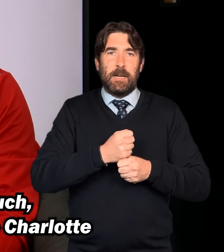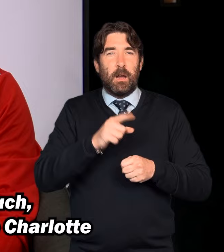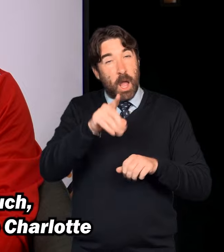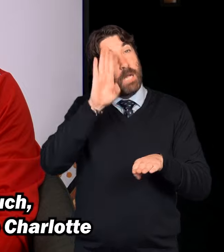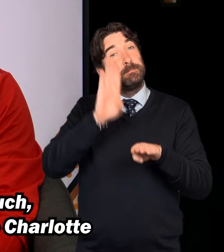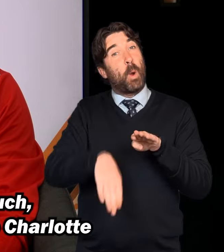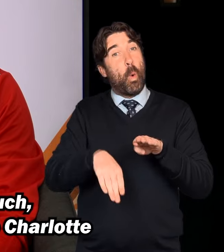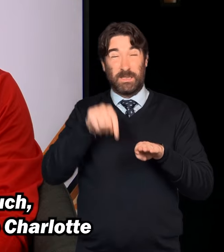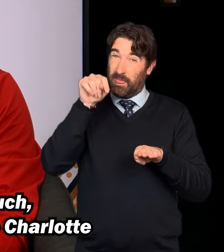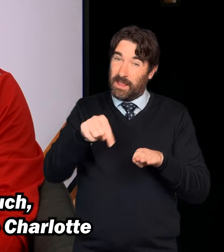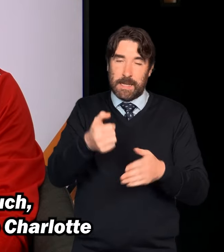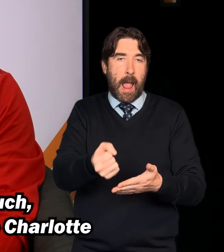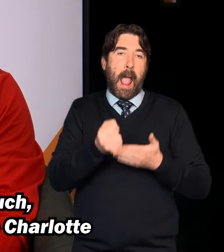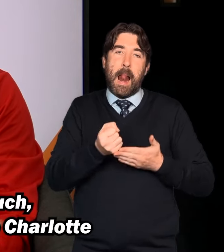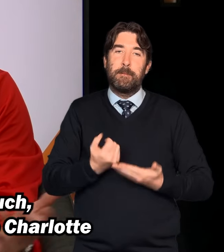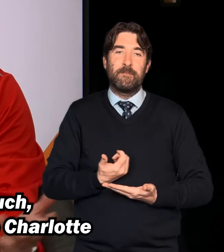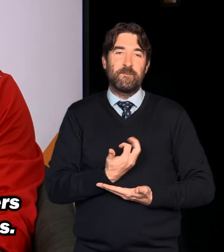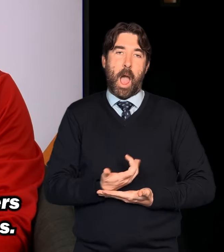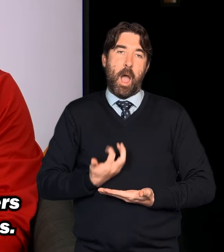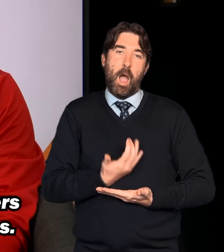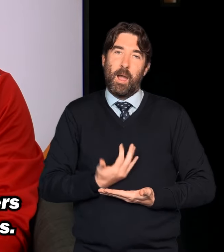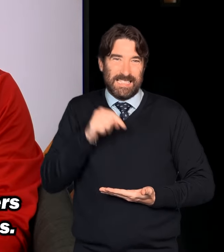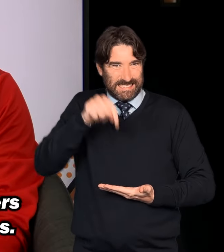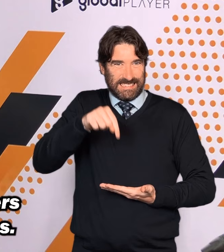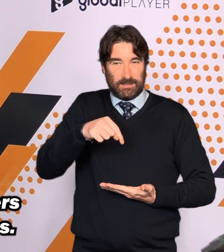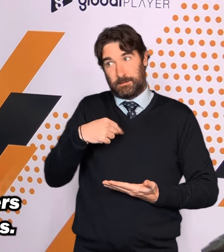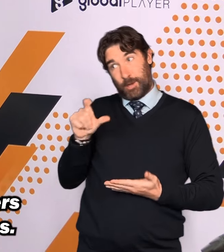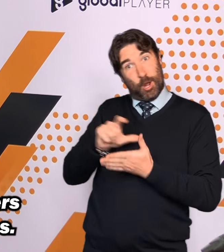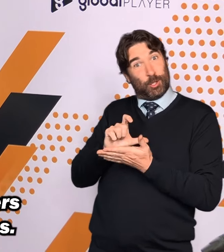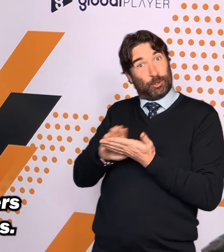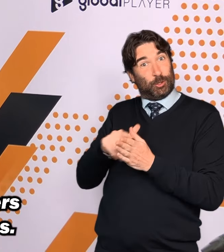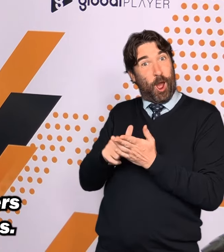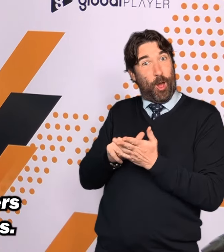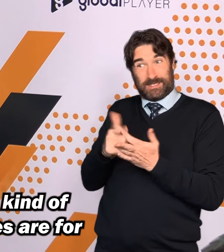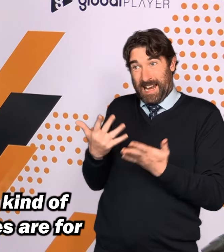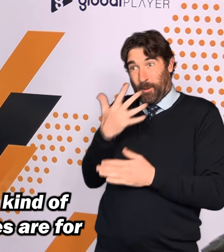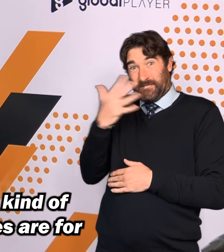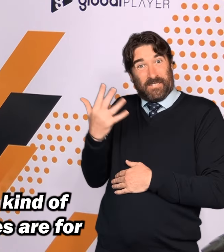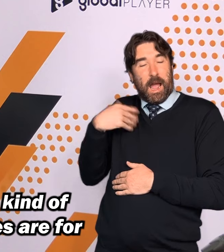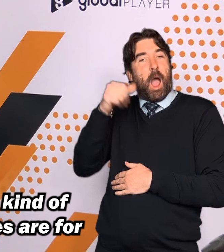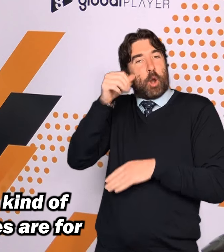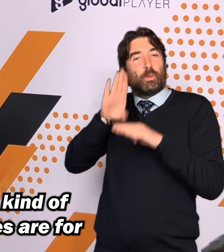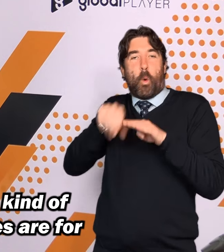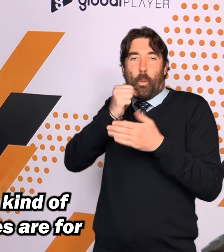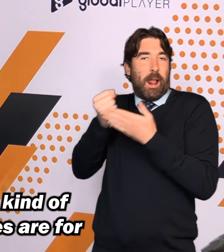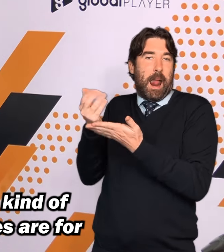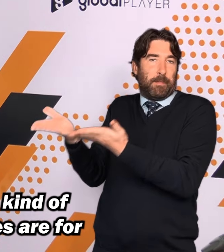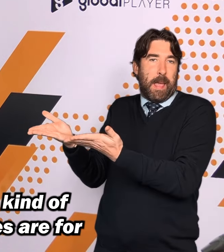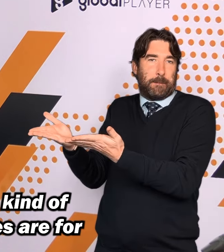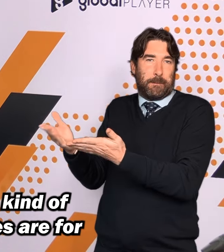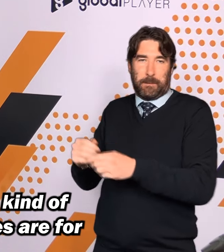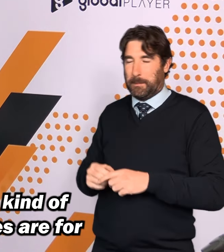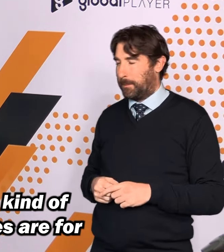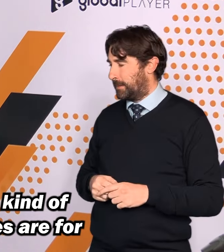sport's given me so much and I know what it could give to Charlotte and give to many others for the rest of their lives. And Charlotte, for those who kind of are wondering